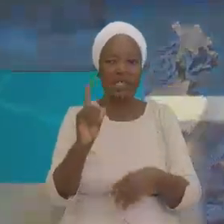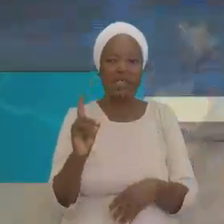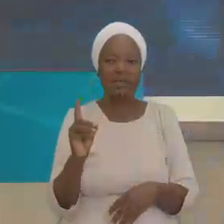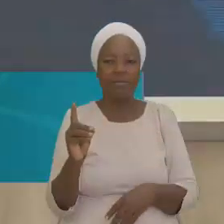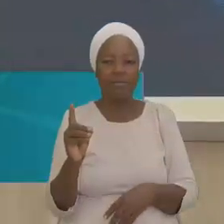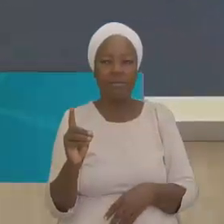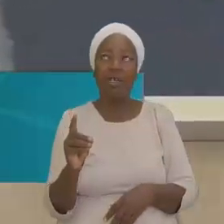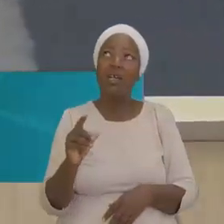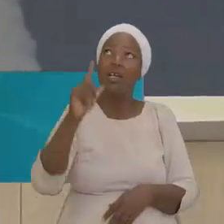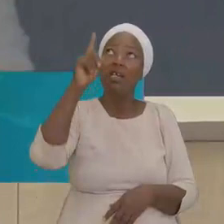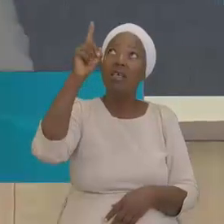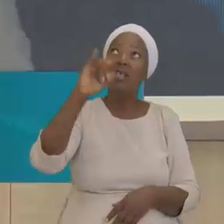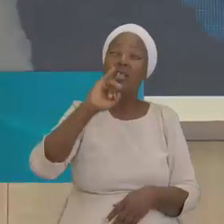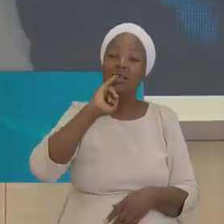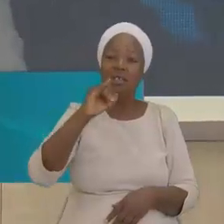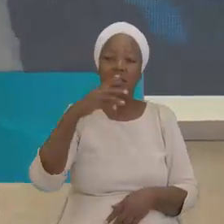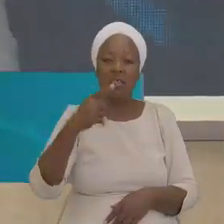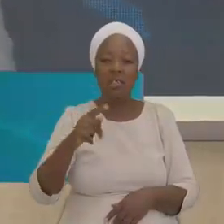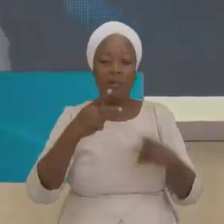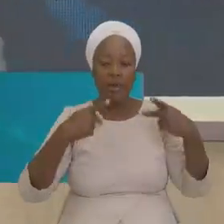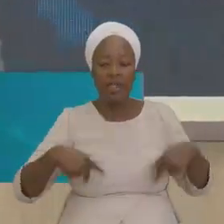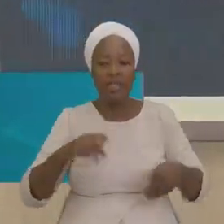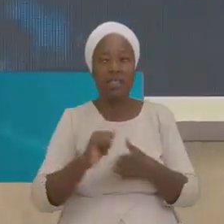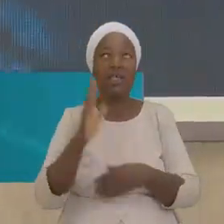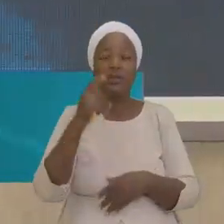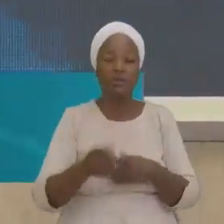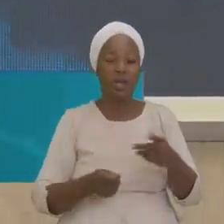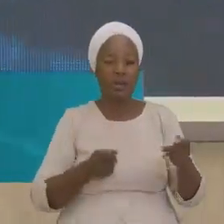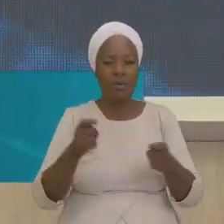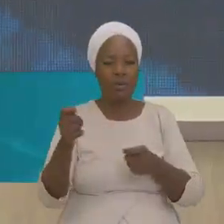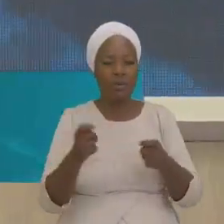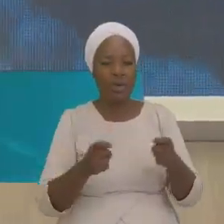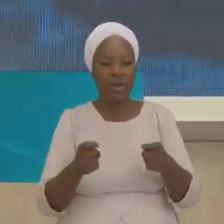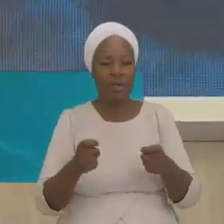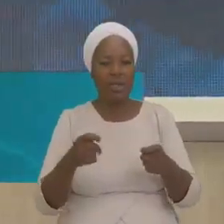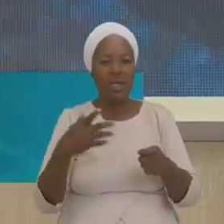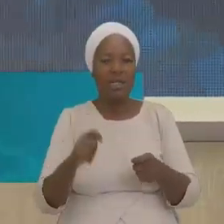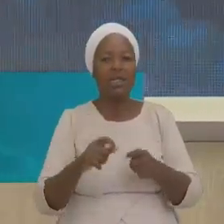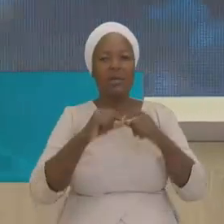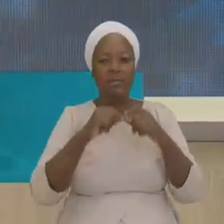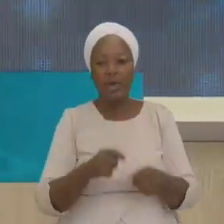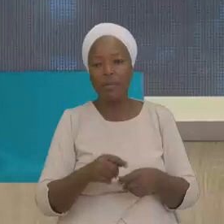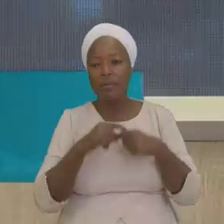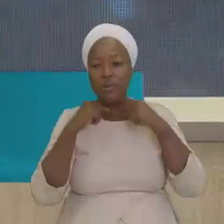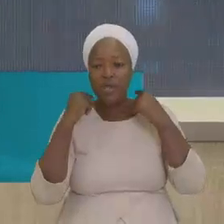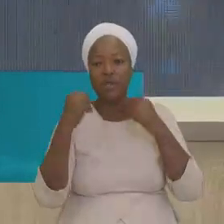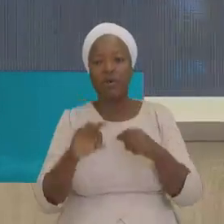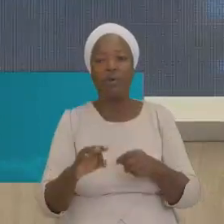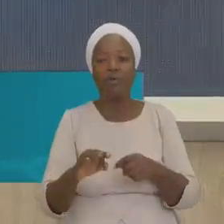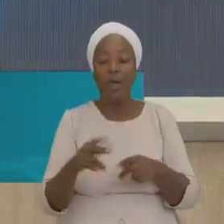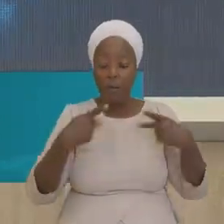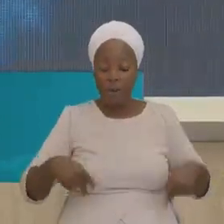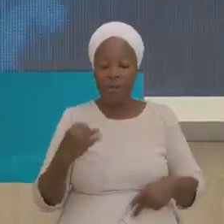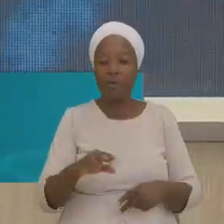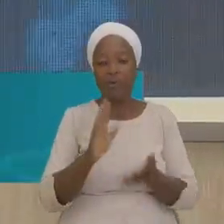He is the priest that we are in, the prince of peace, the prince of all